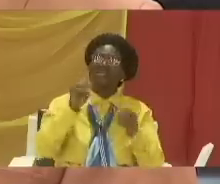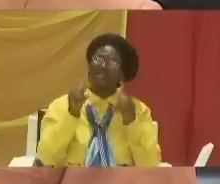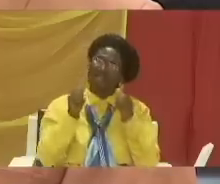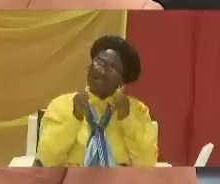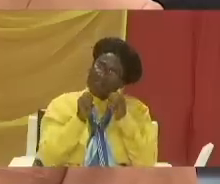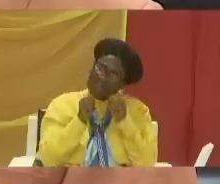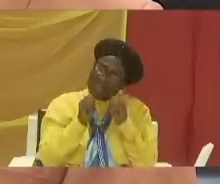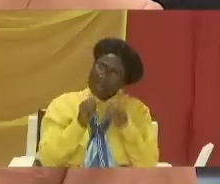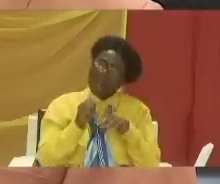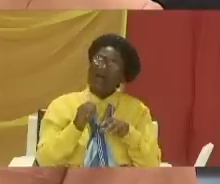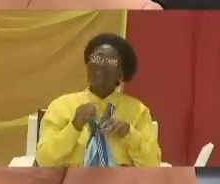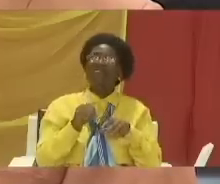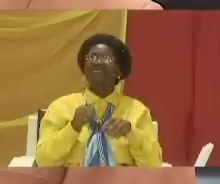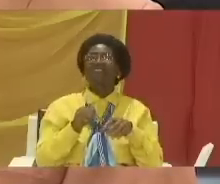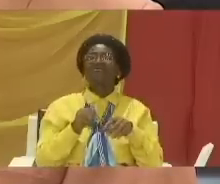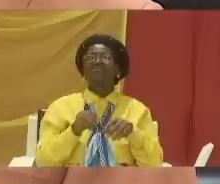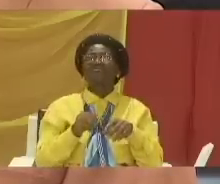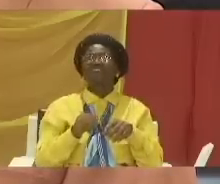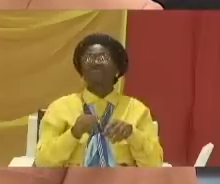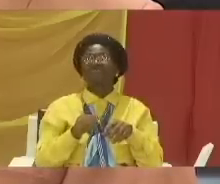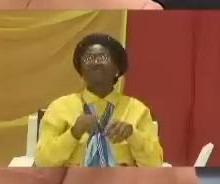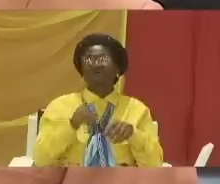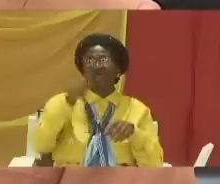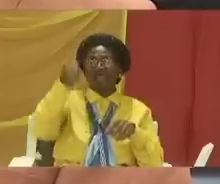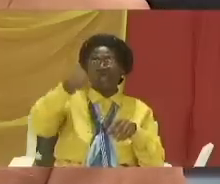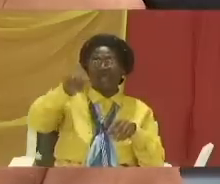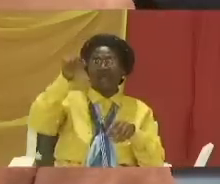And of course, he was cleansed.